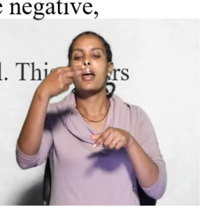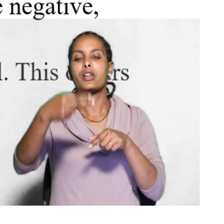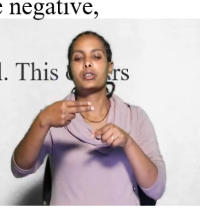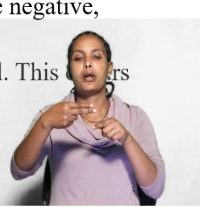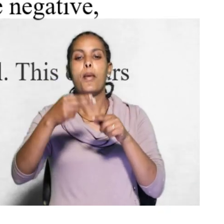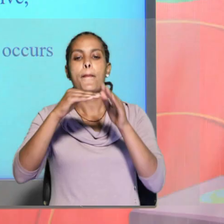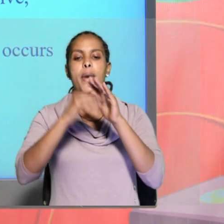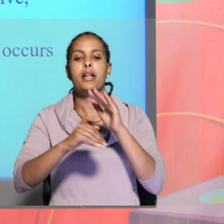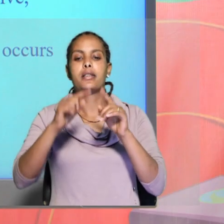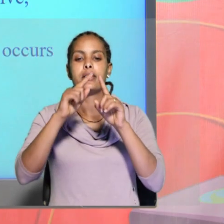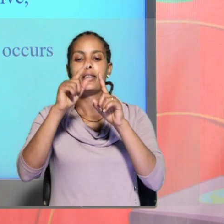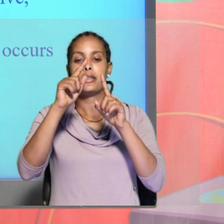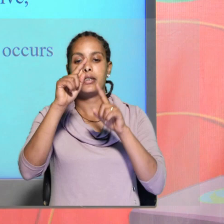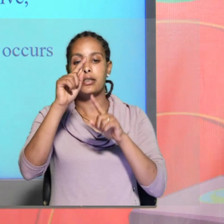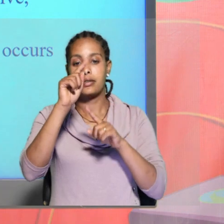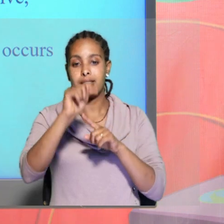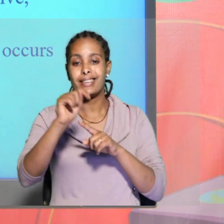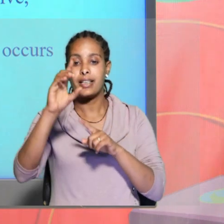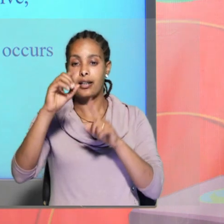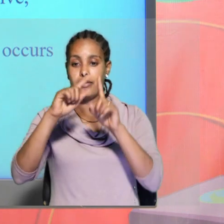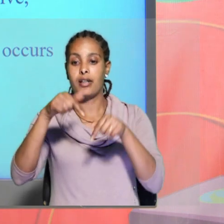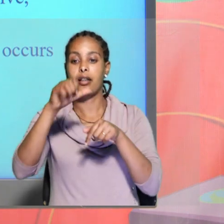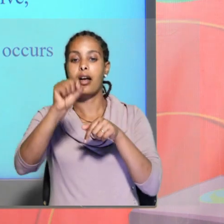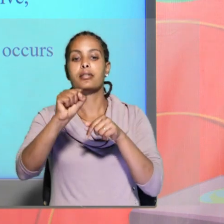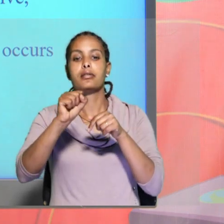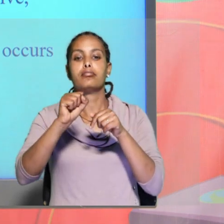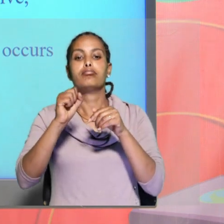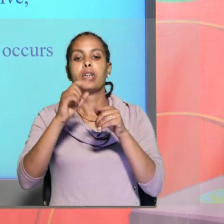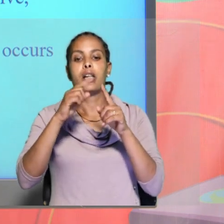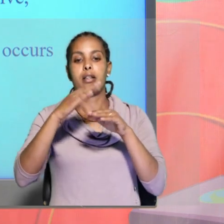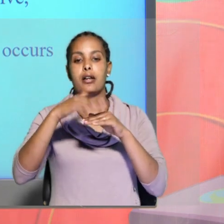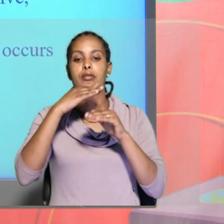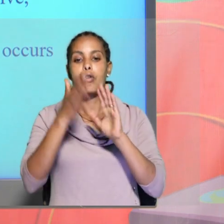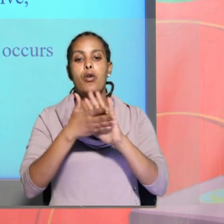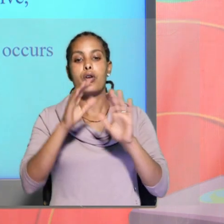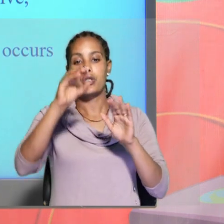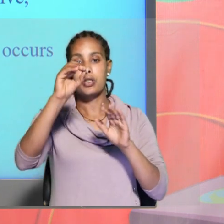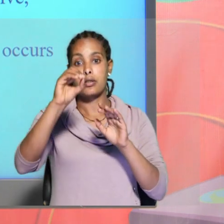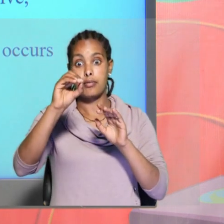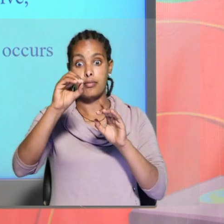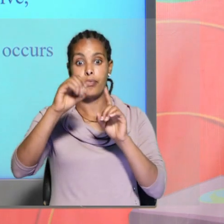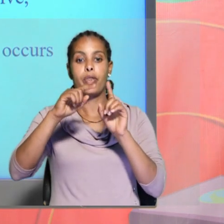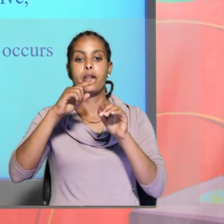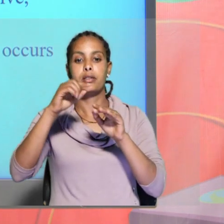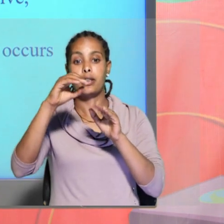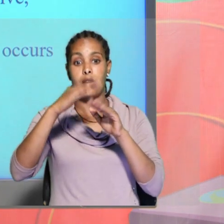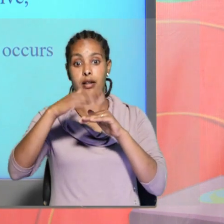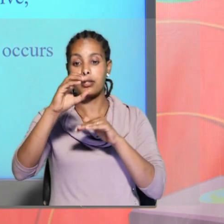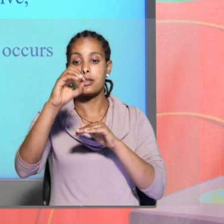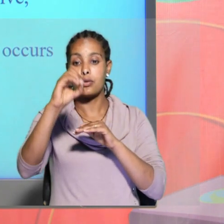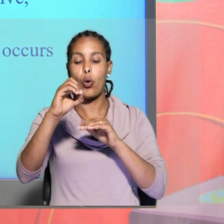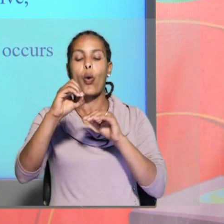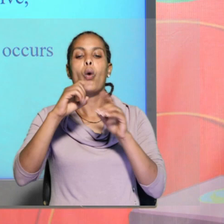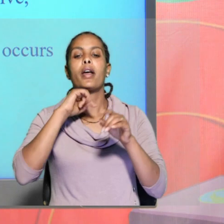times delta S. If delta H is greater than 0, it's positive, delta H,